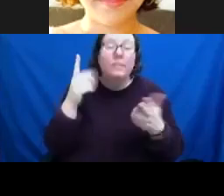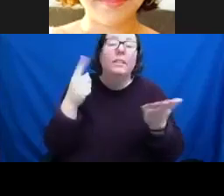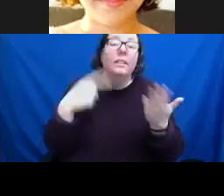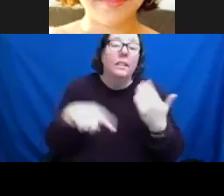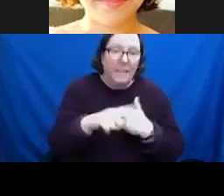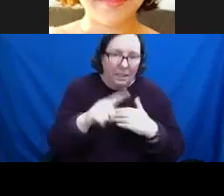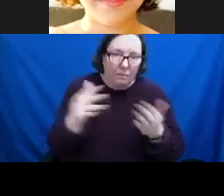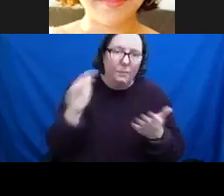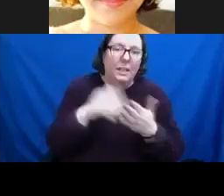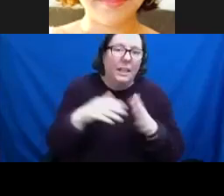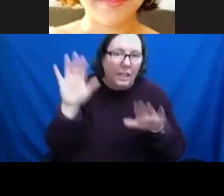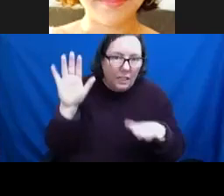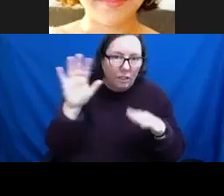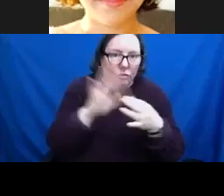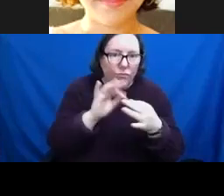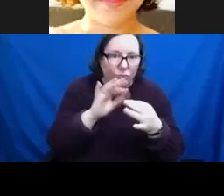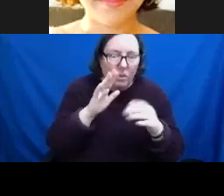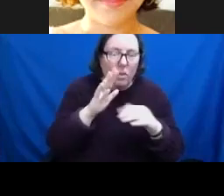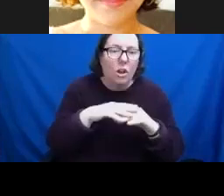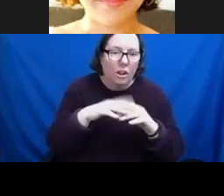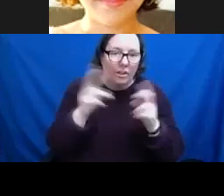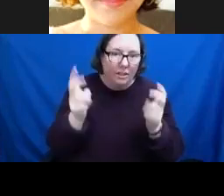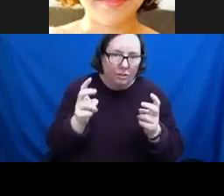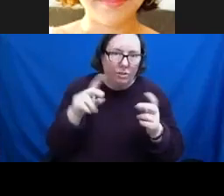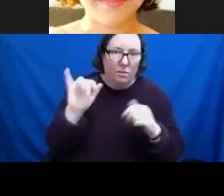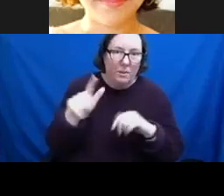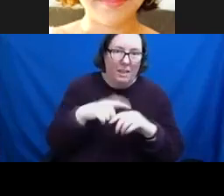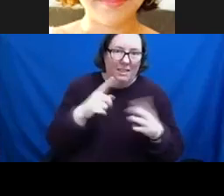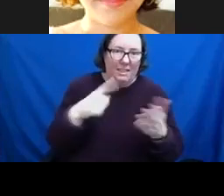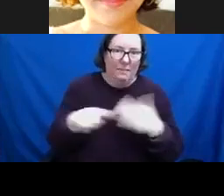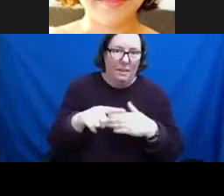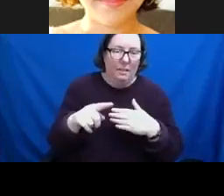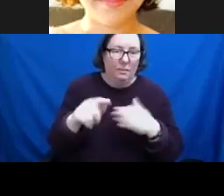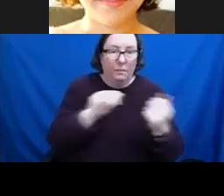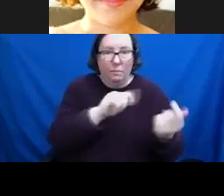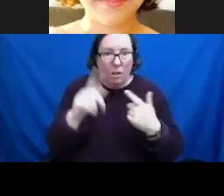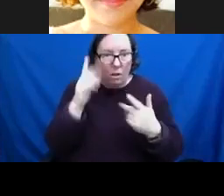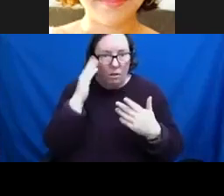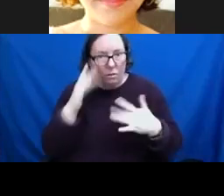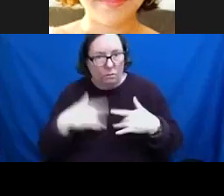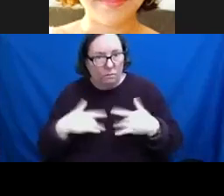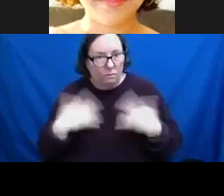week on the matter, at which time we will all know